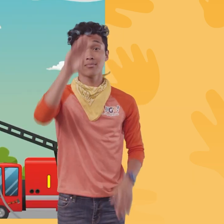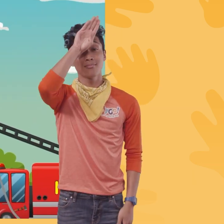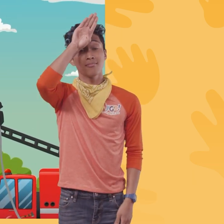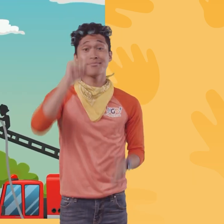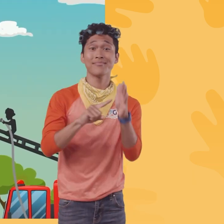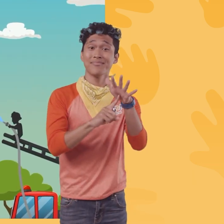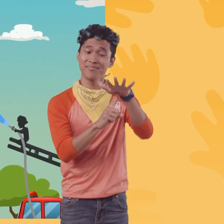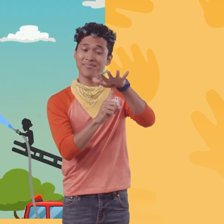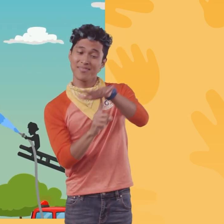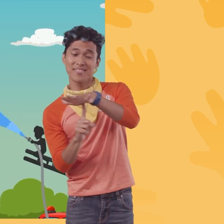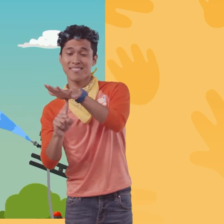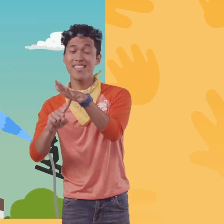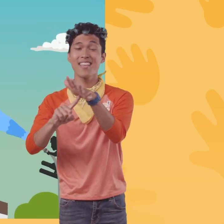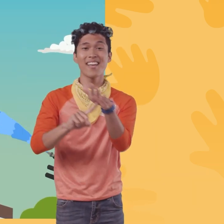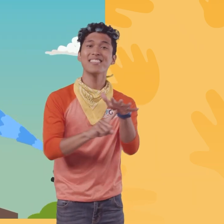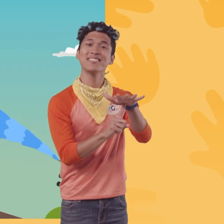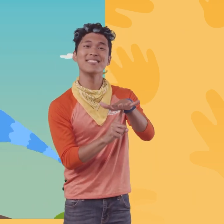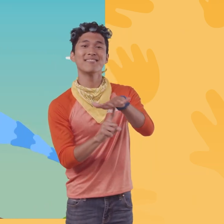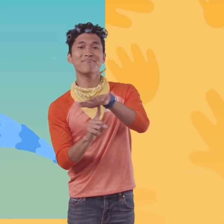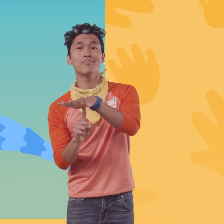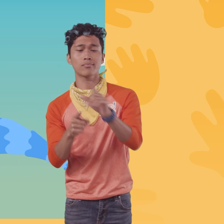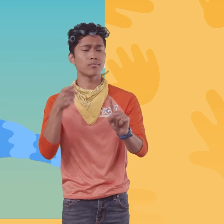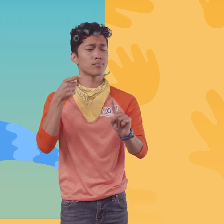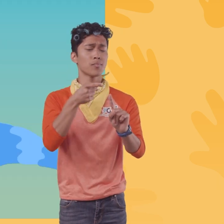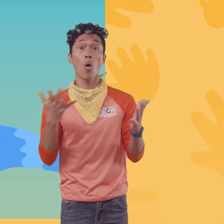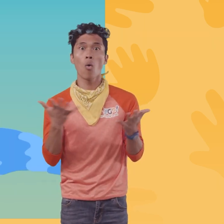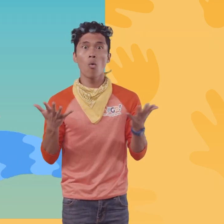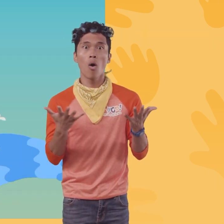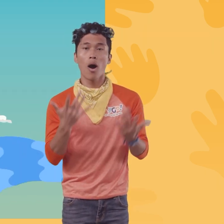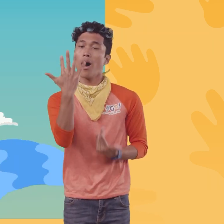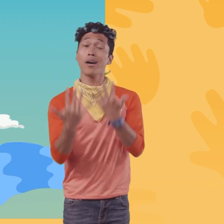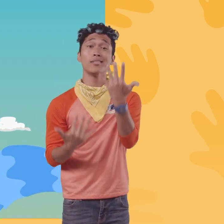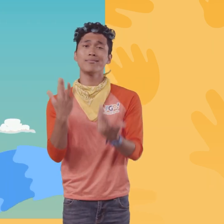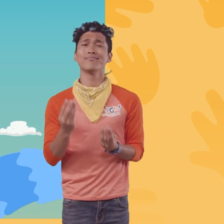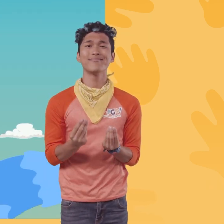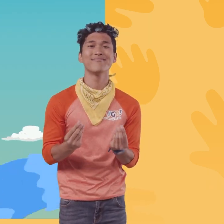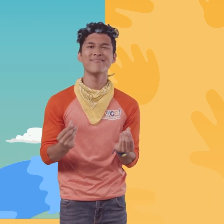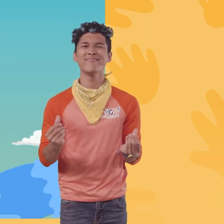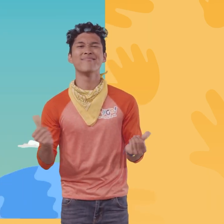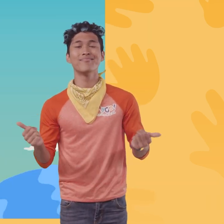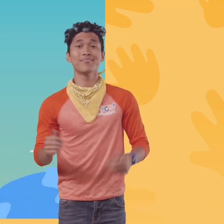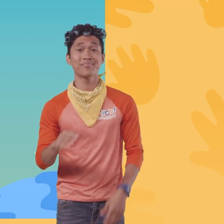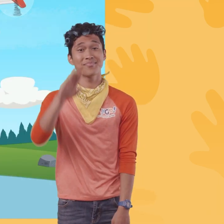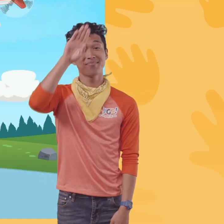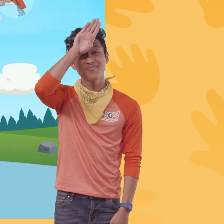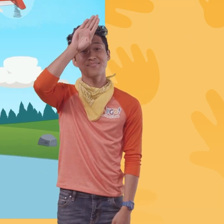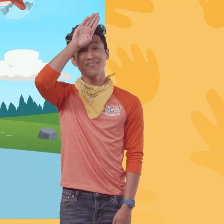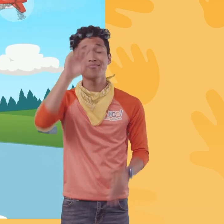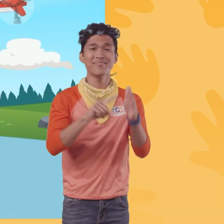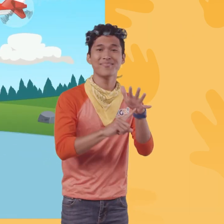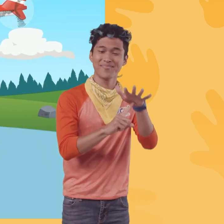A firefighting helicopter on a mission to put those fires